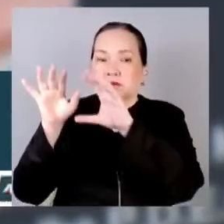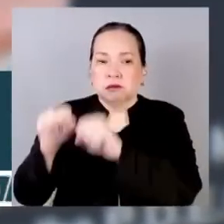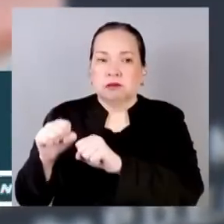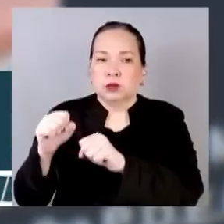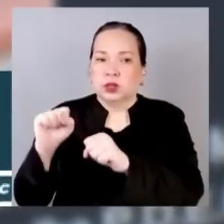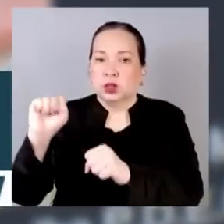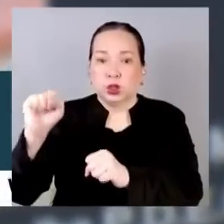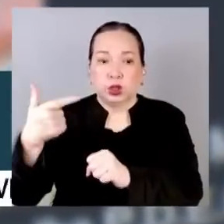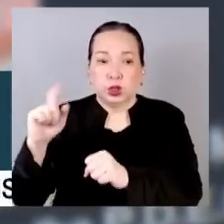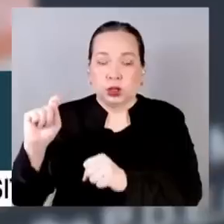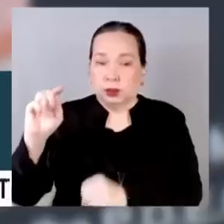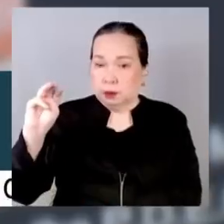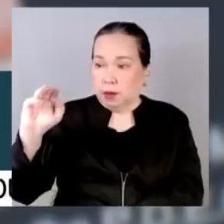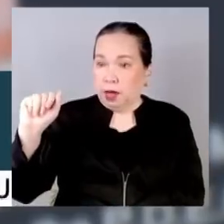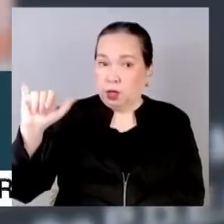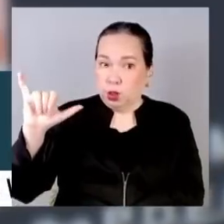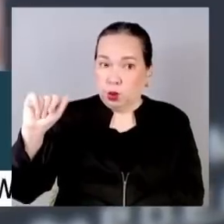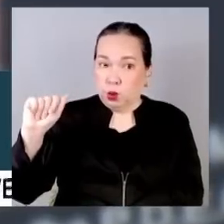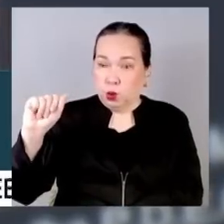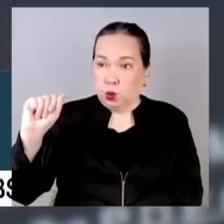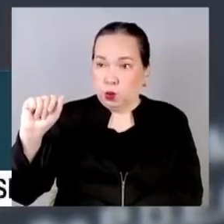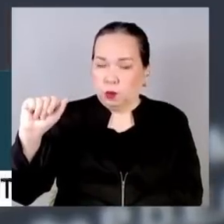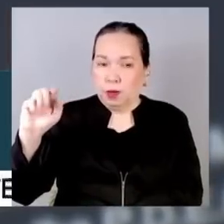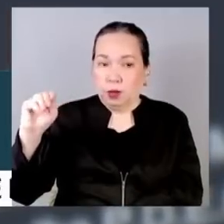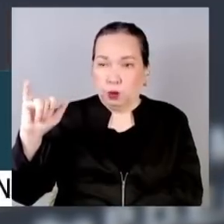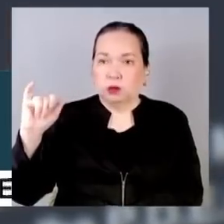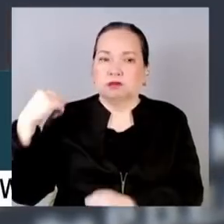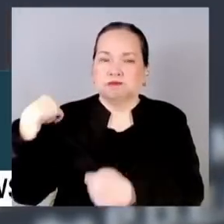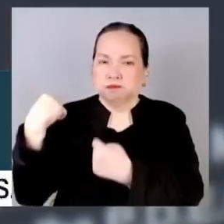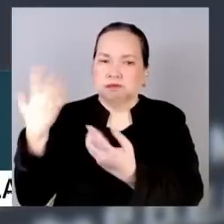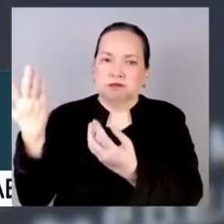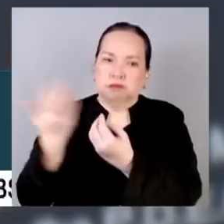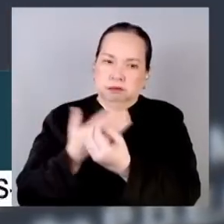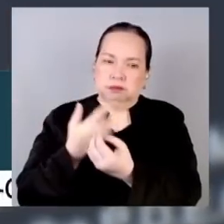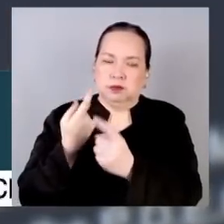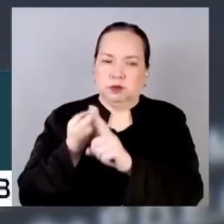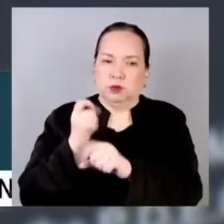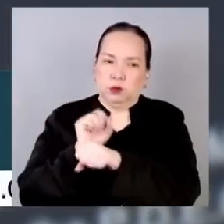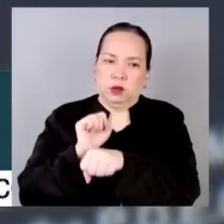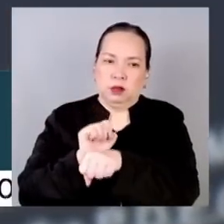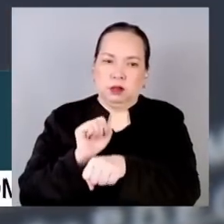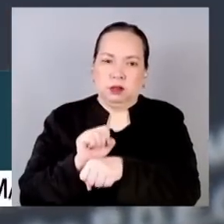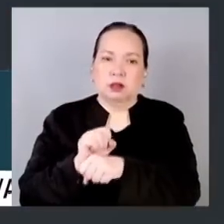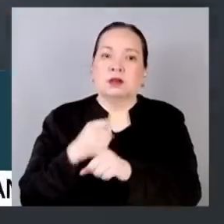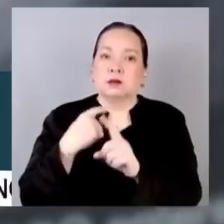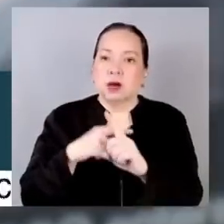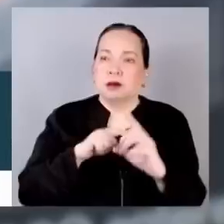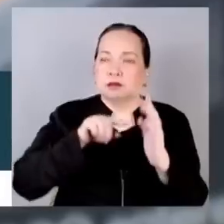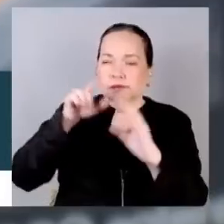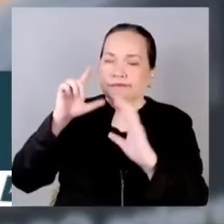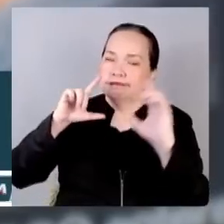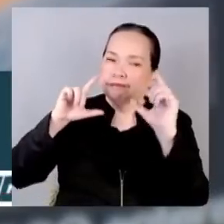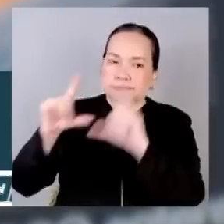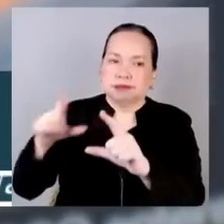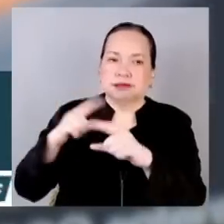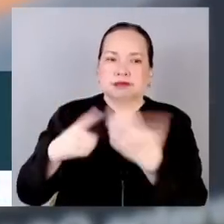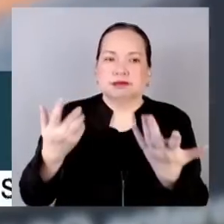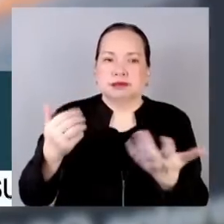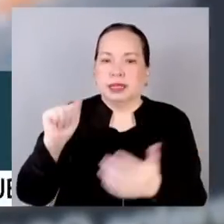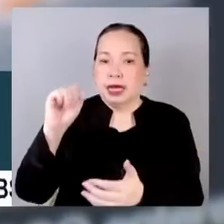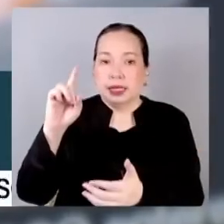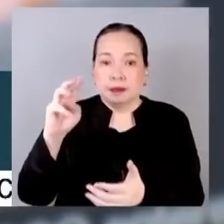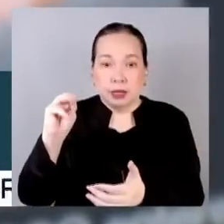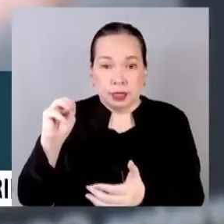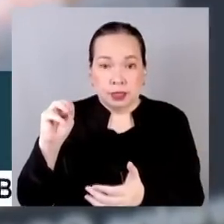removed from the service. This has also led to the recommendation on the filing of criminal and administrative cases against 49 cops,